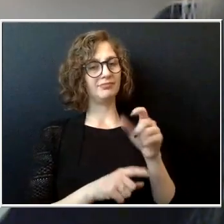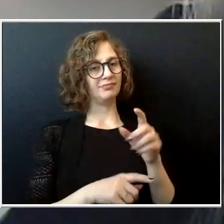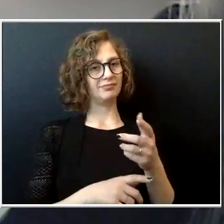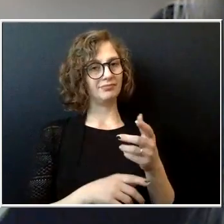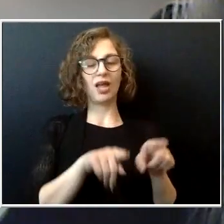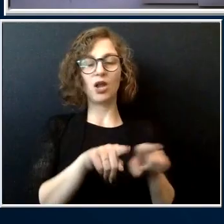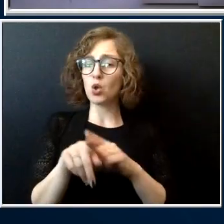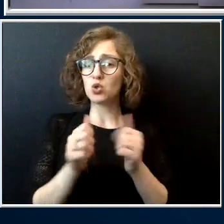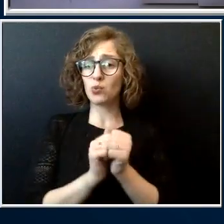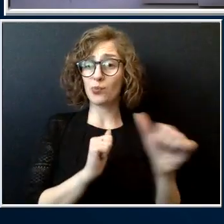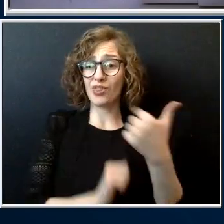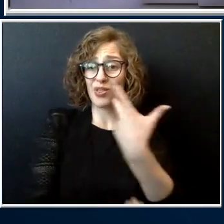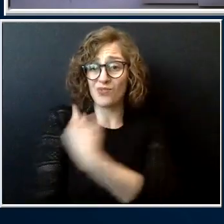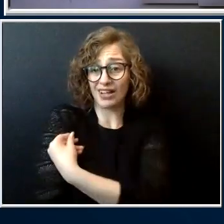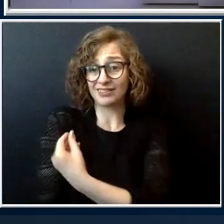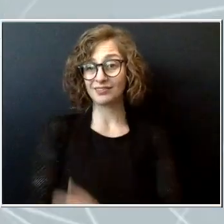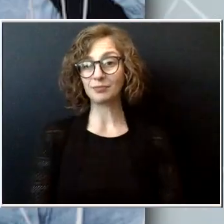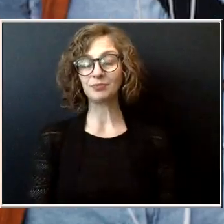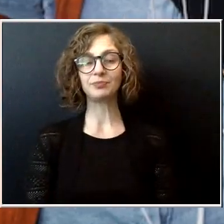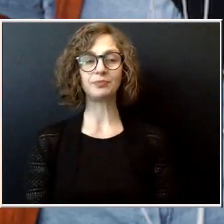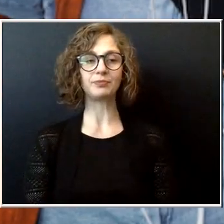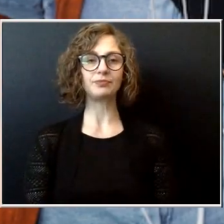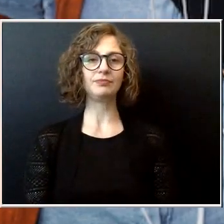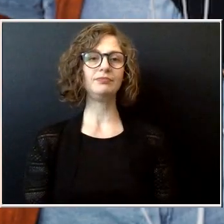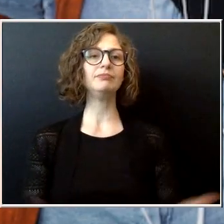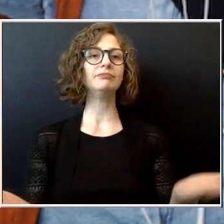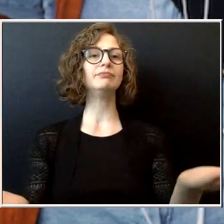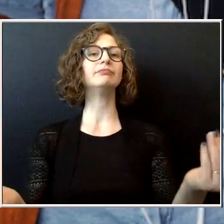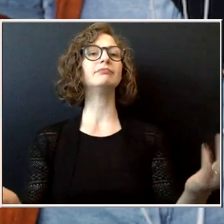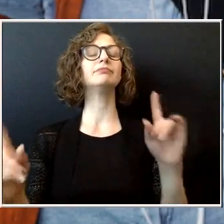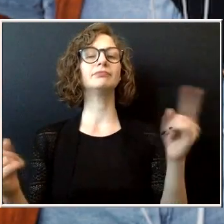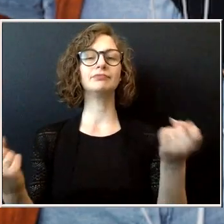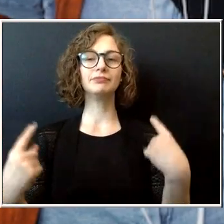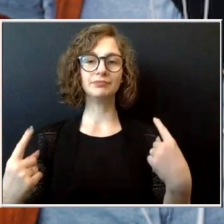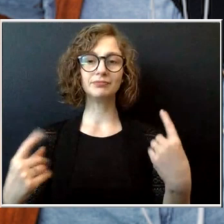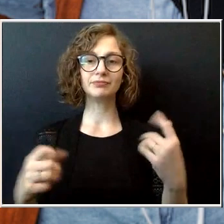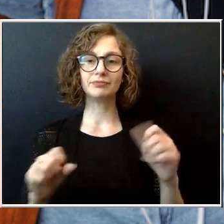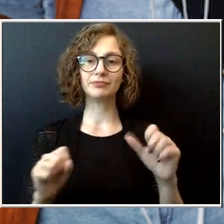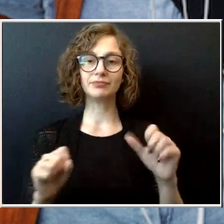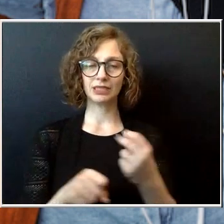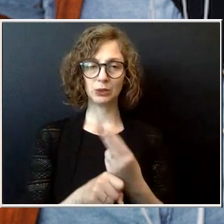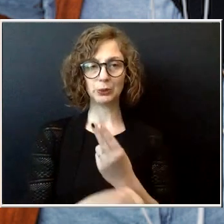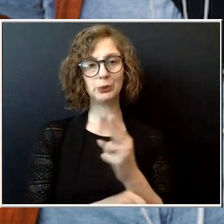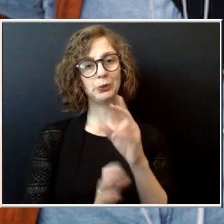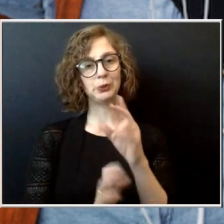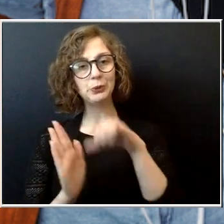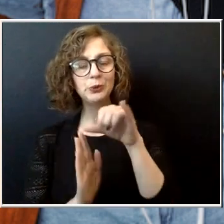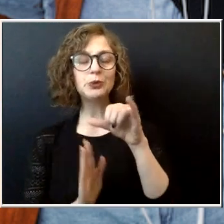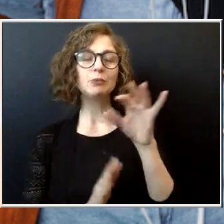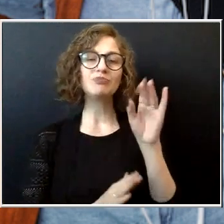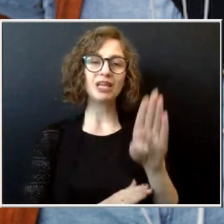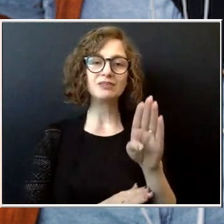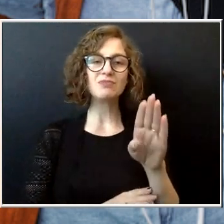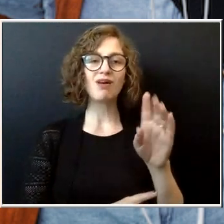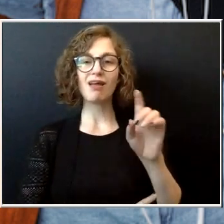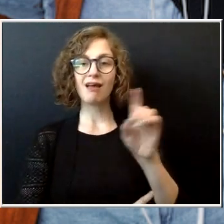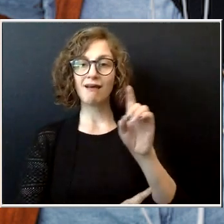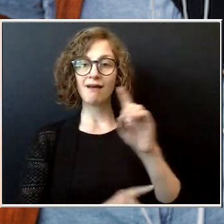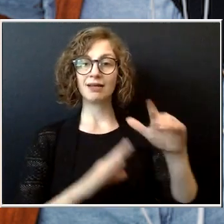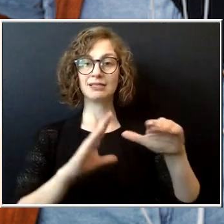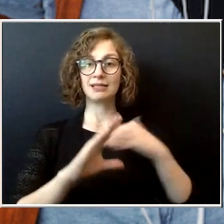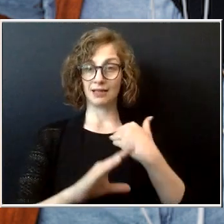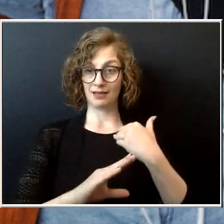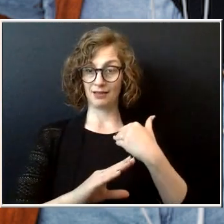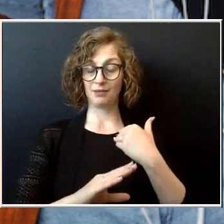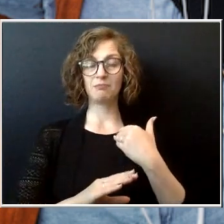well. Well, be sure to ask your questions. You can use the chat on YouTube or Facebook. We are on the X platform, or you can email the Medical News